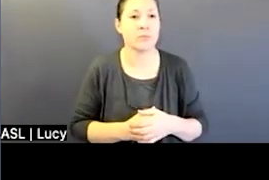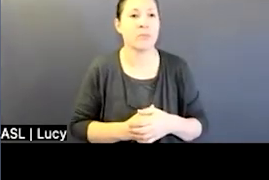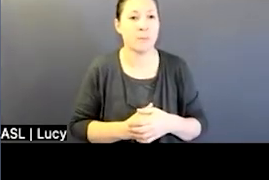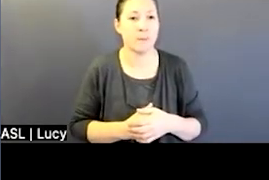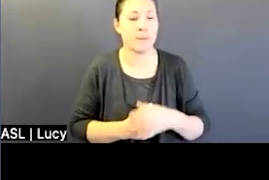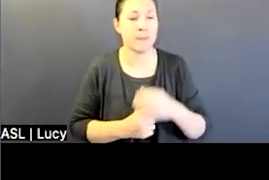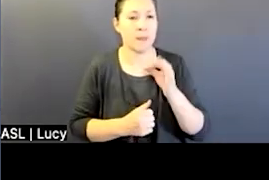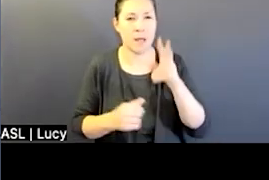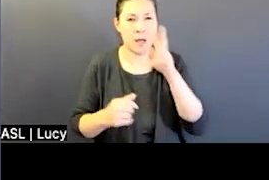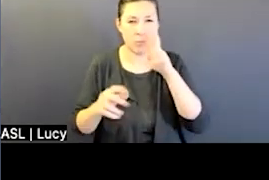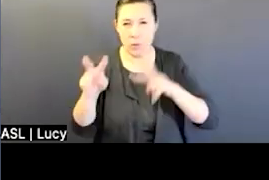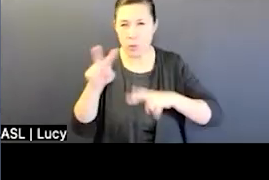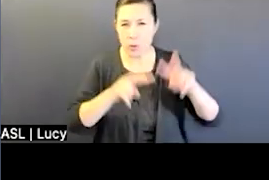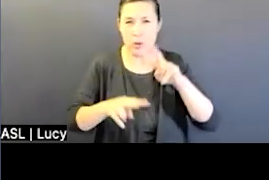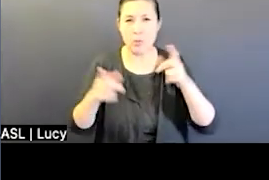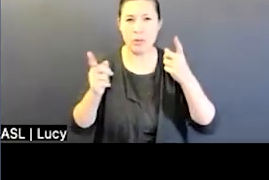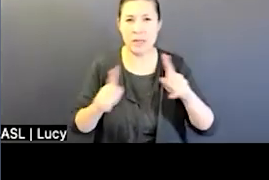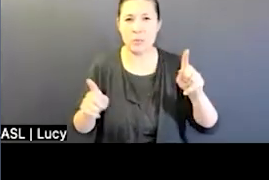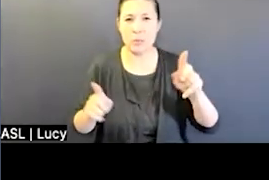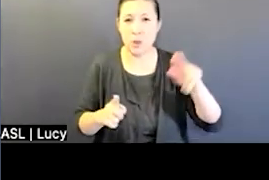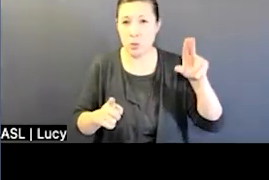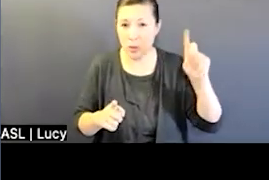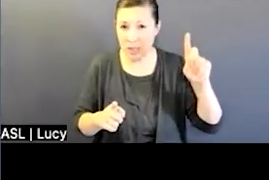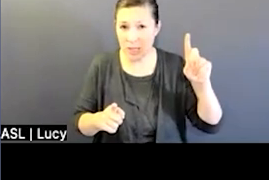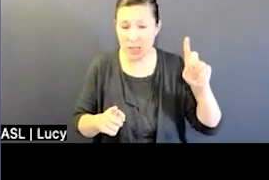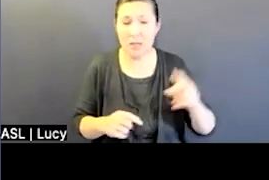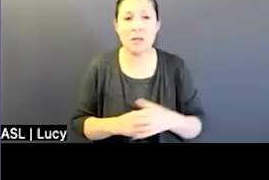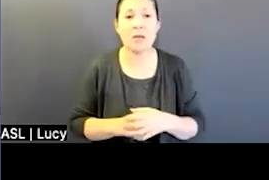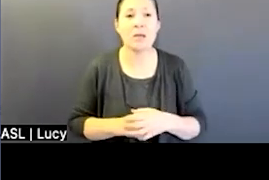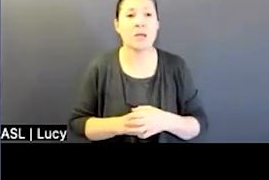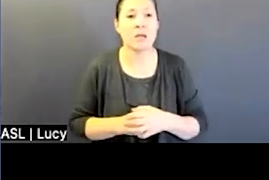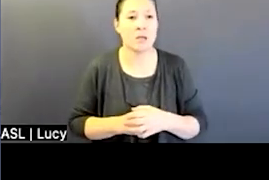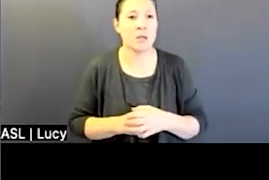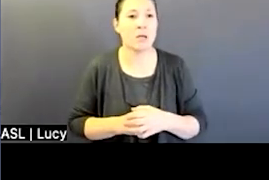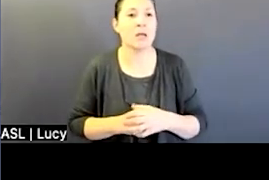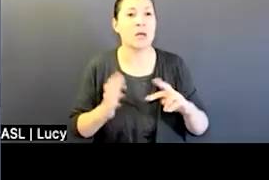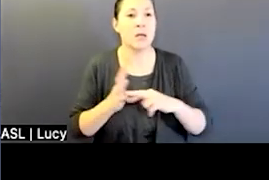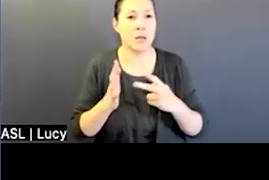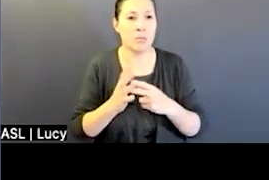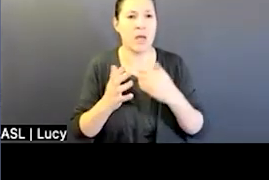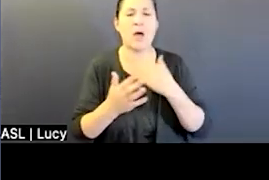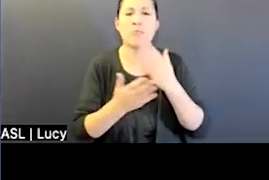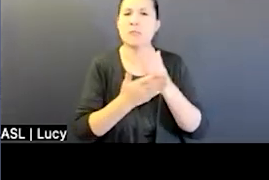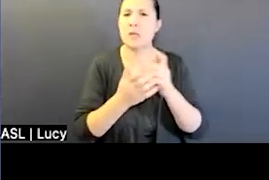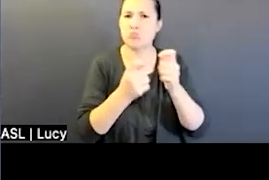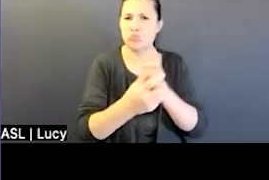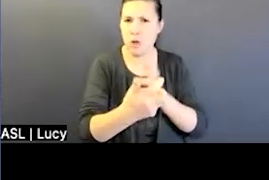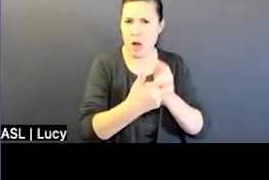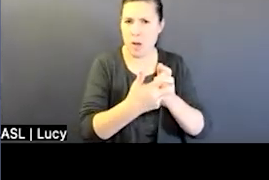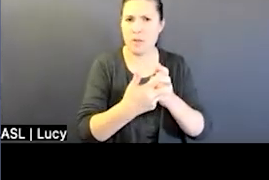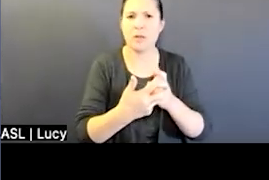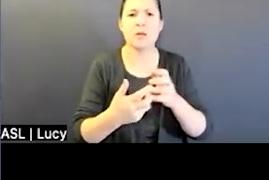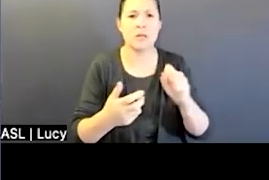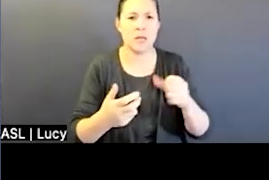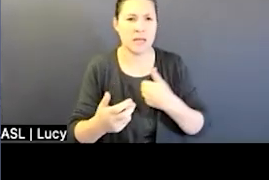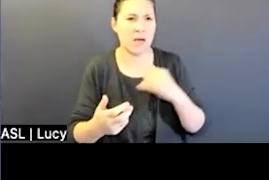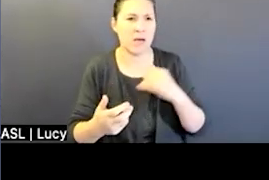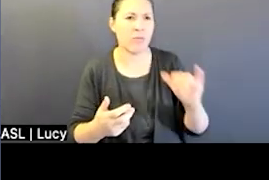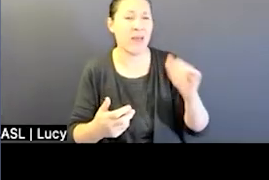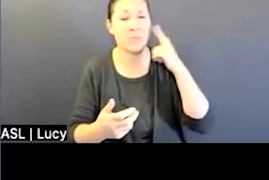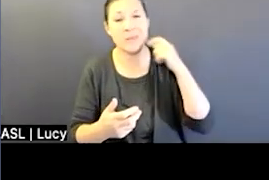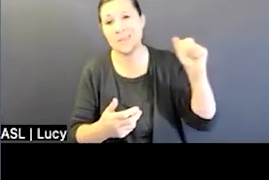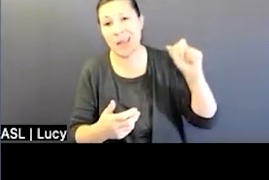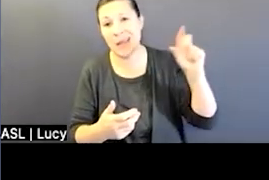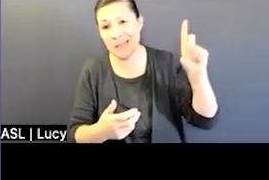in universal design, you're going to be making accommodations, and we already have those from ADA